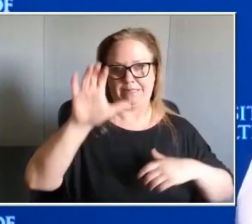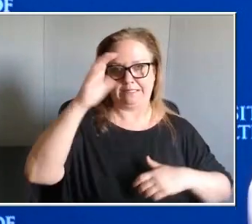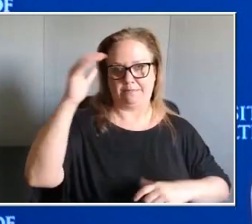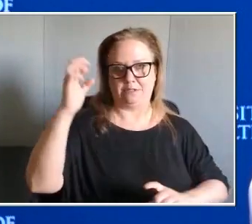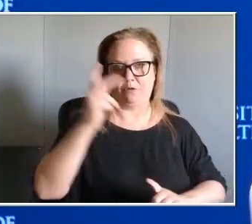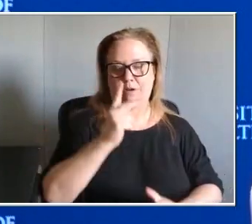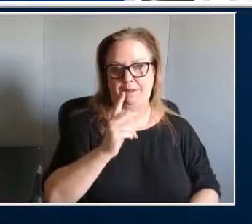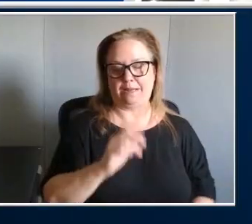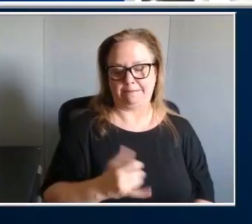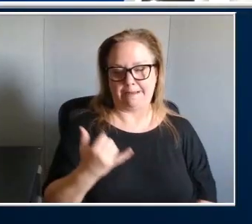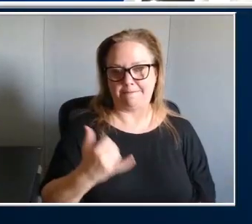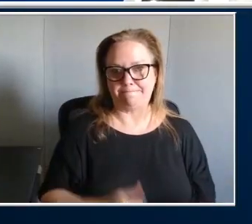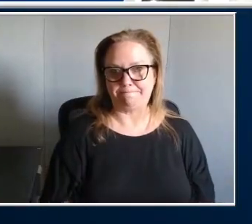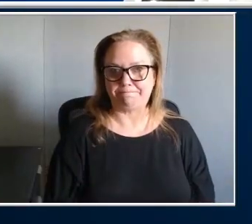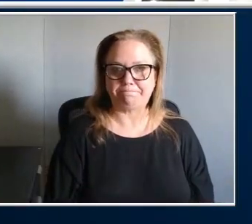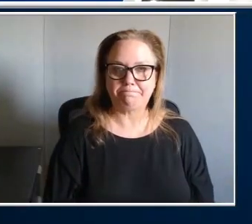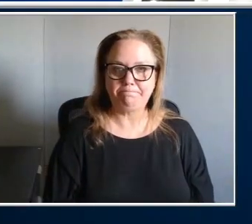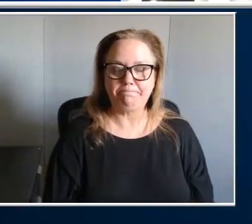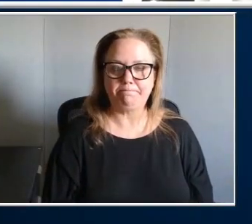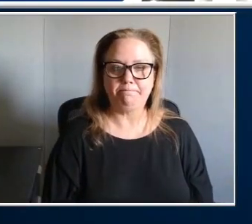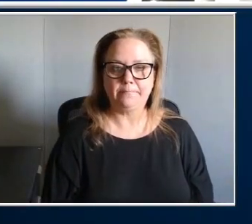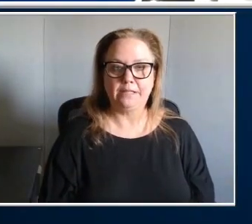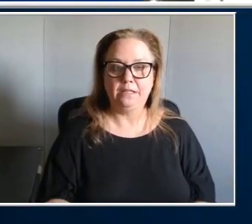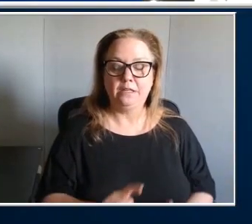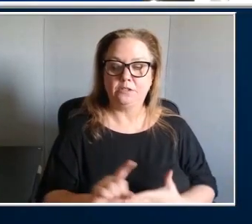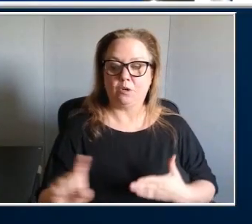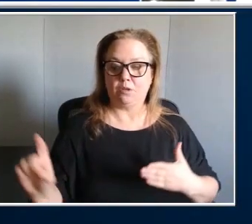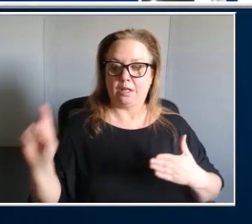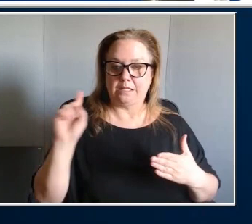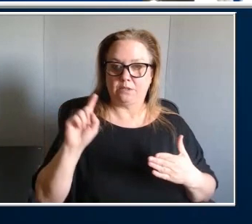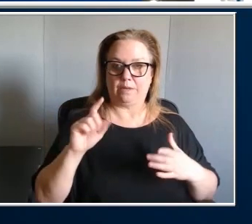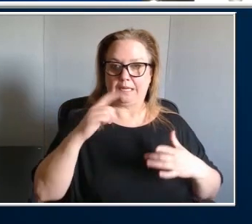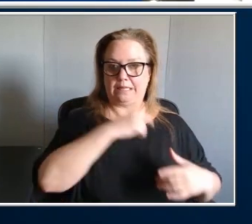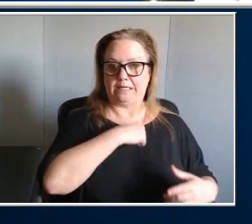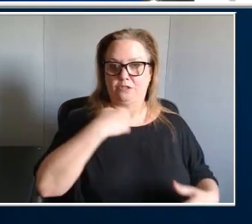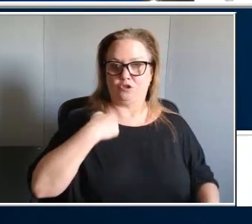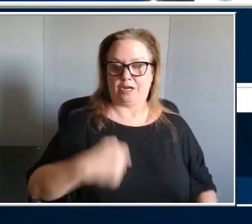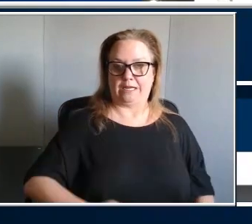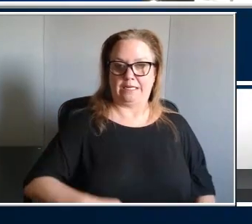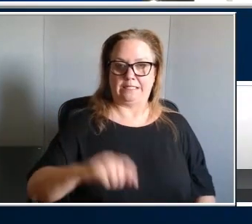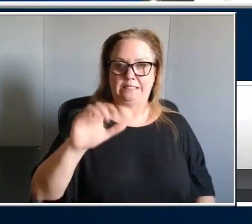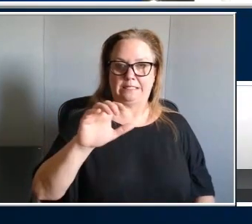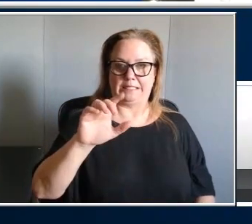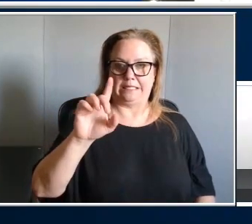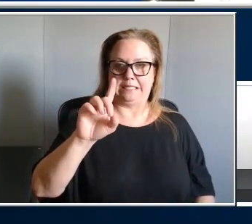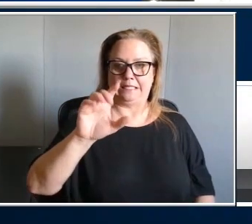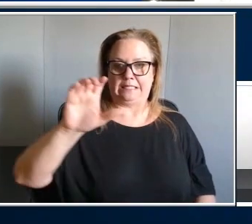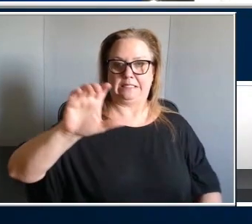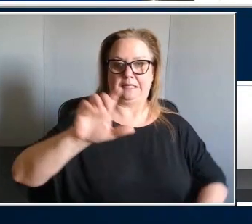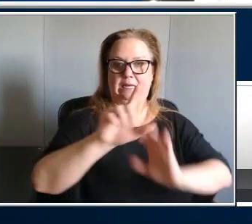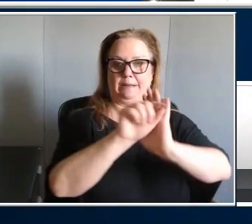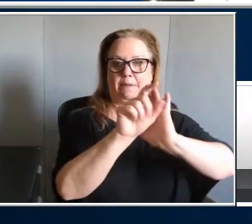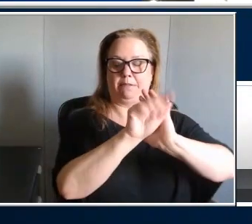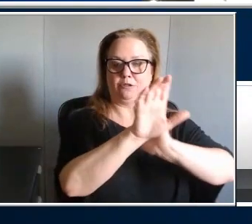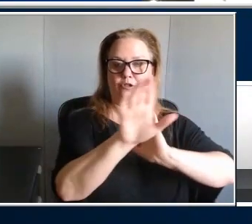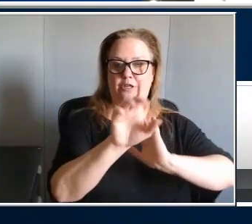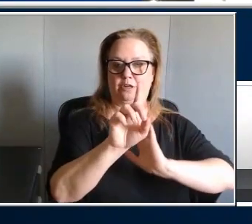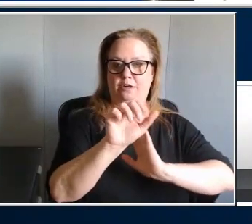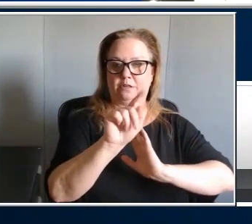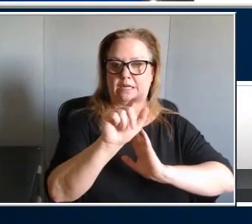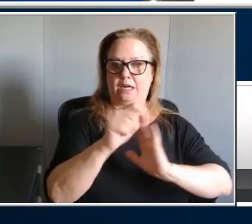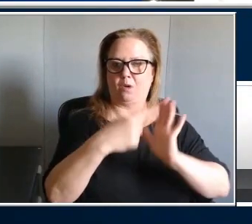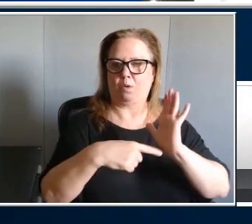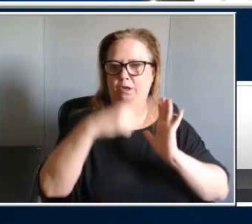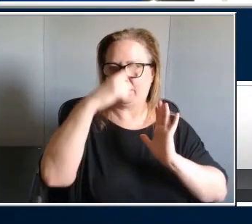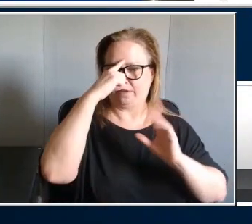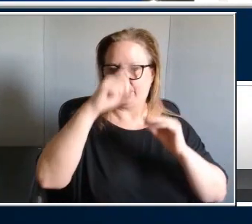that as well now too. So last week, researchers at the Chinese CDC, or its equivalent, finally published some of their data. Yeah. What do you think about that?